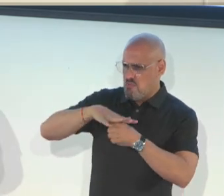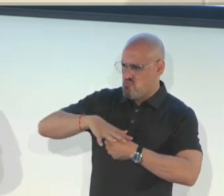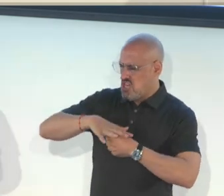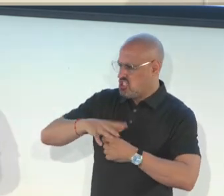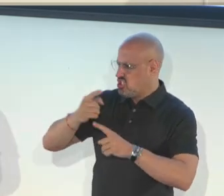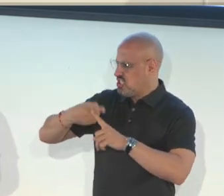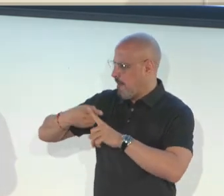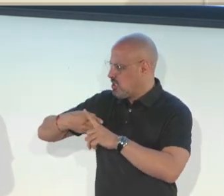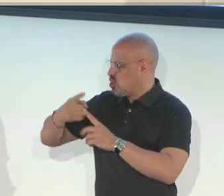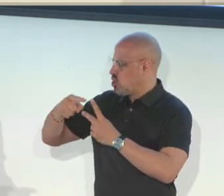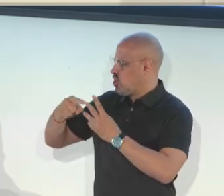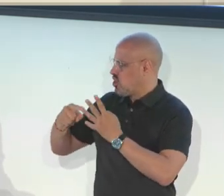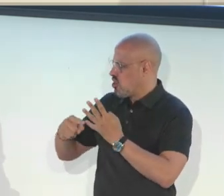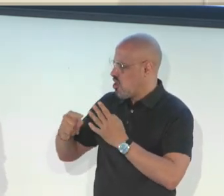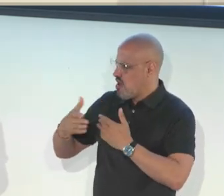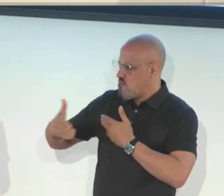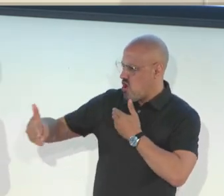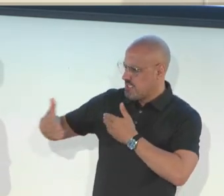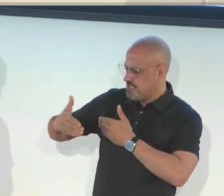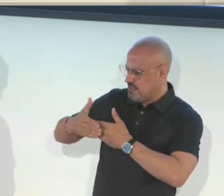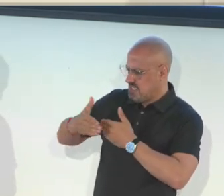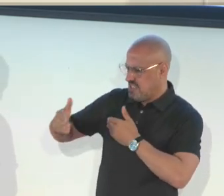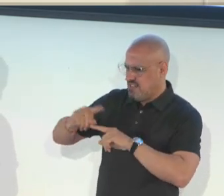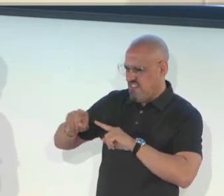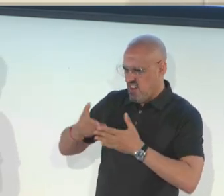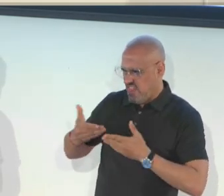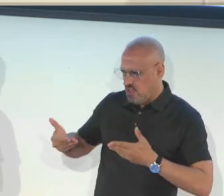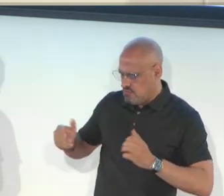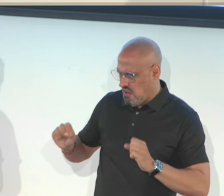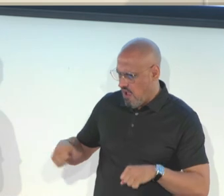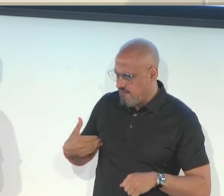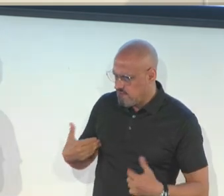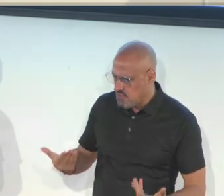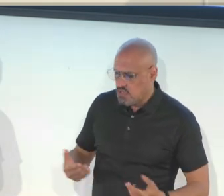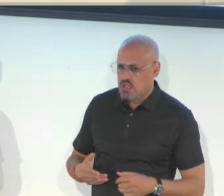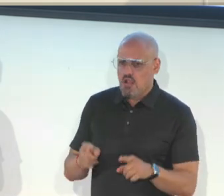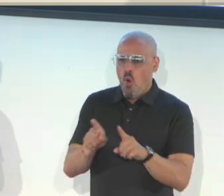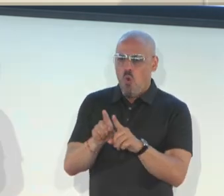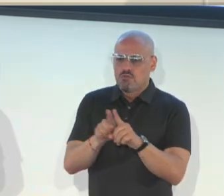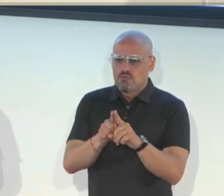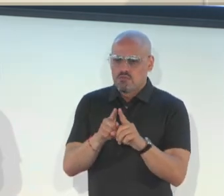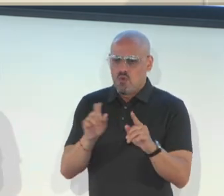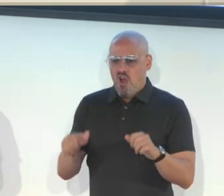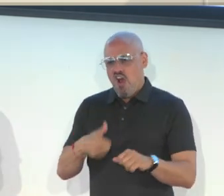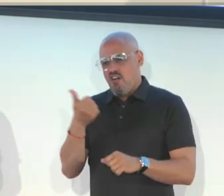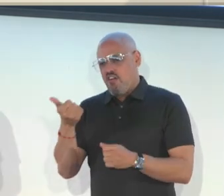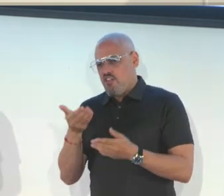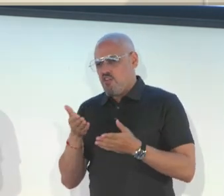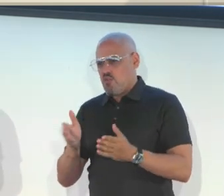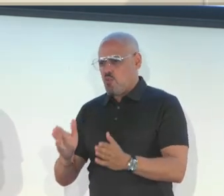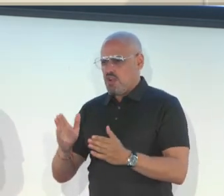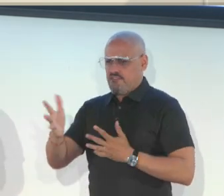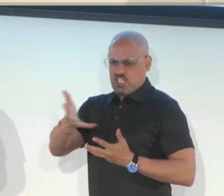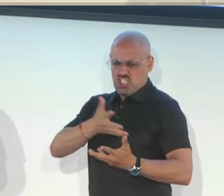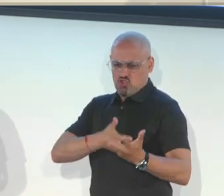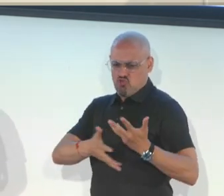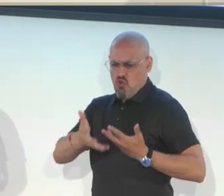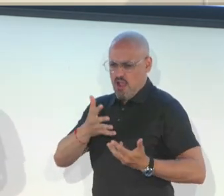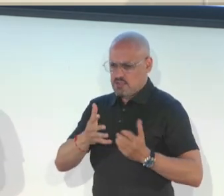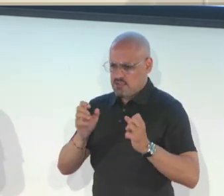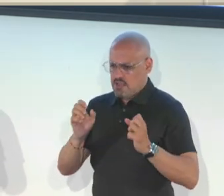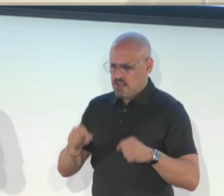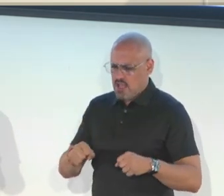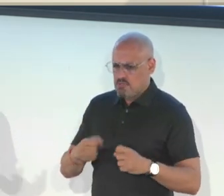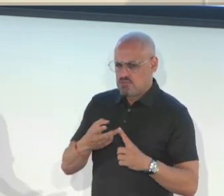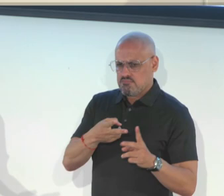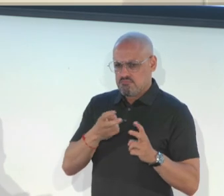temperature or proximity to different devices. And then there are other forms of interactions that can be